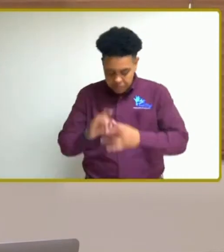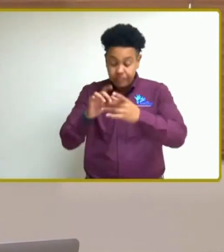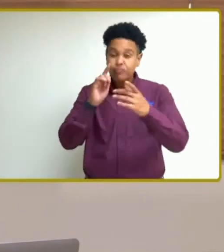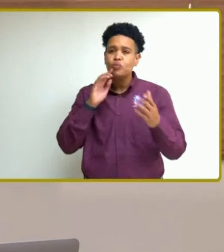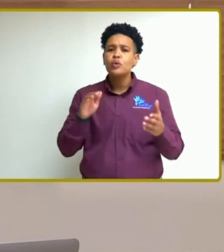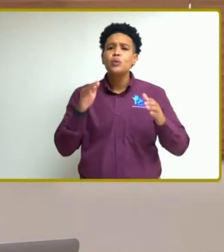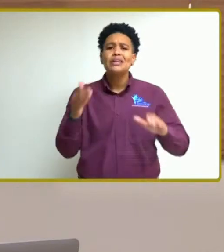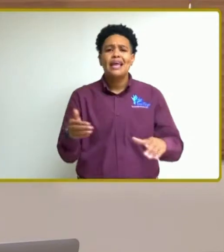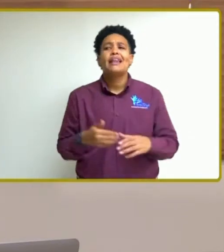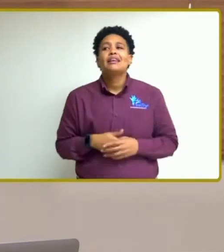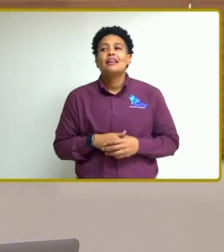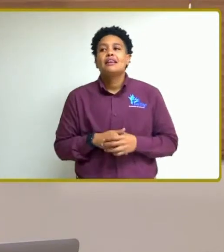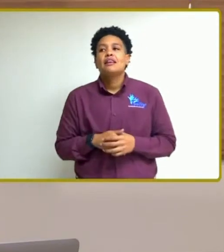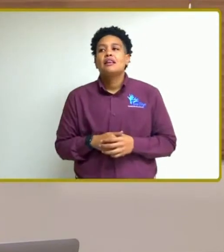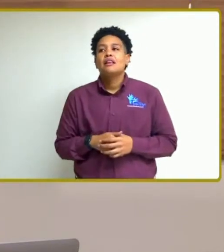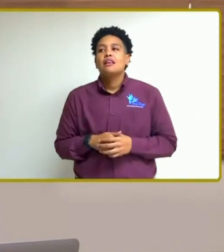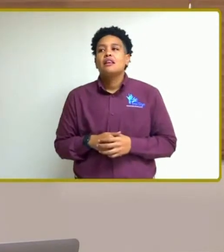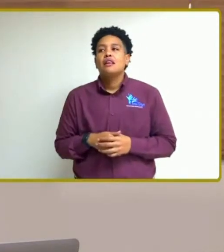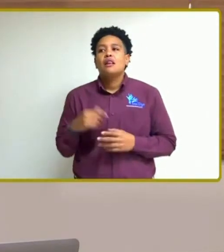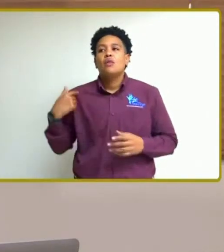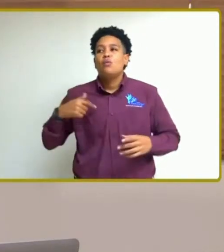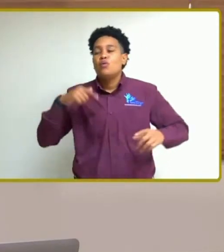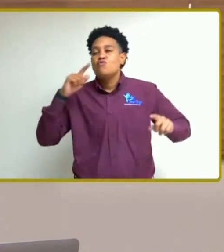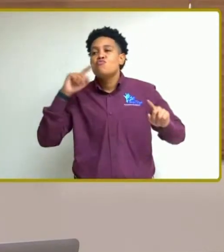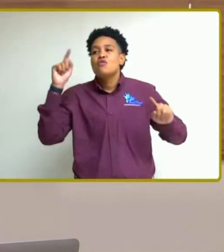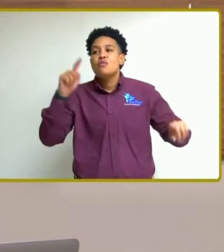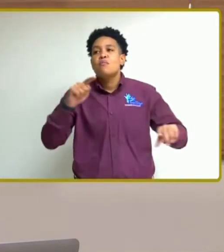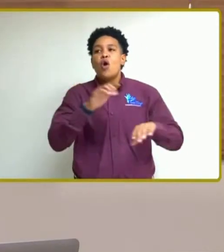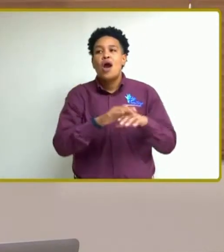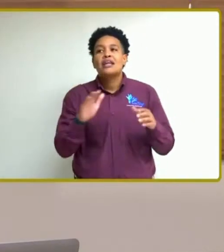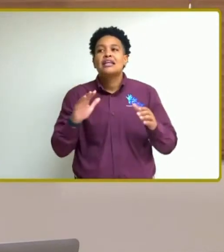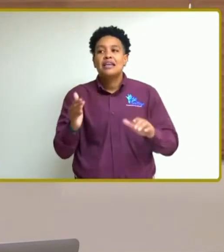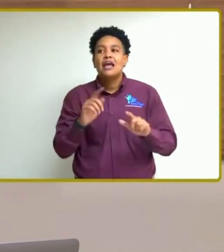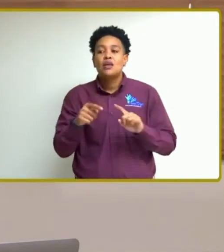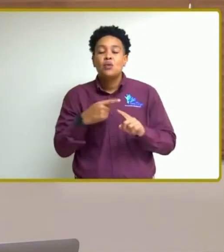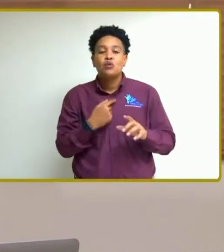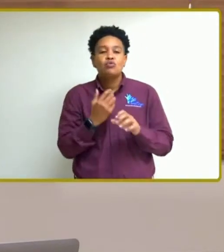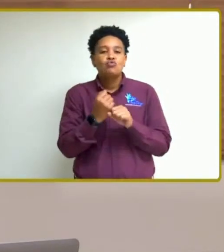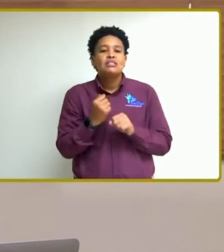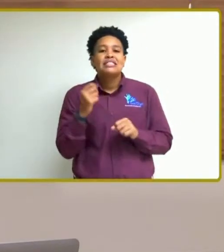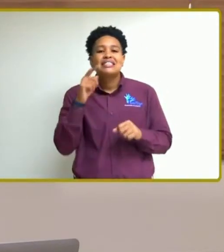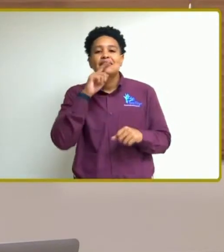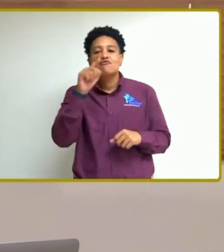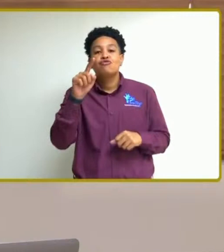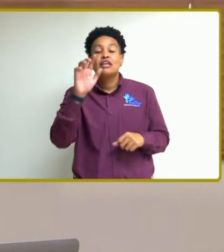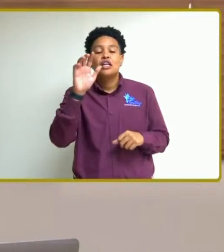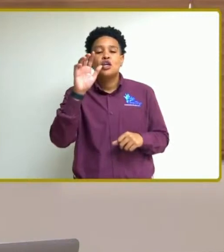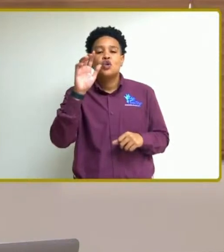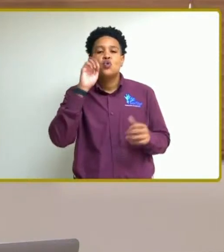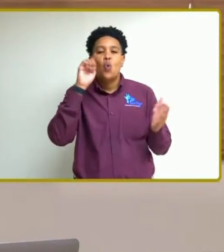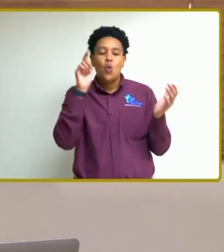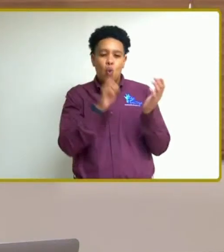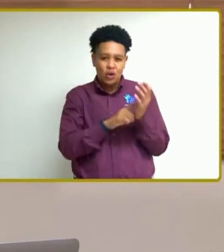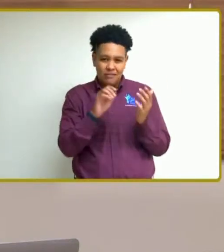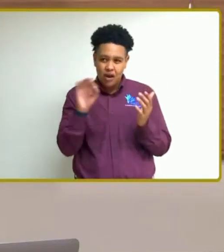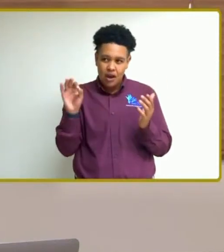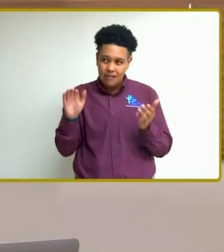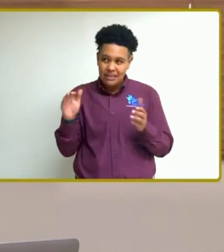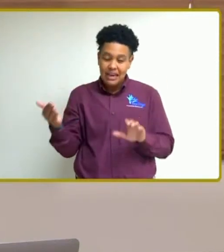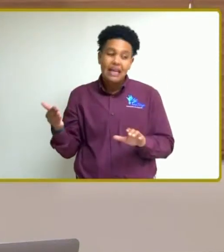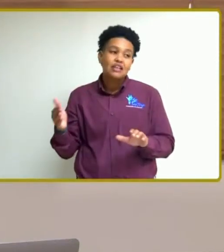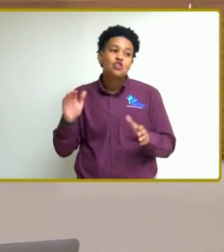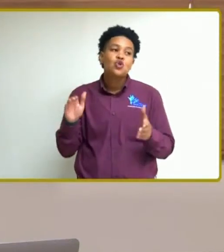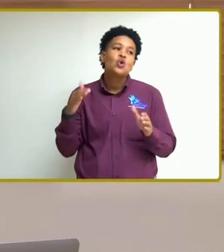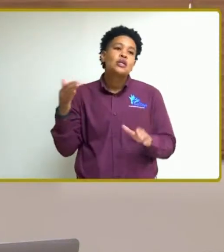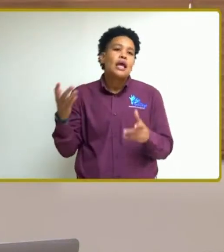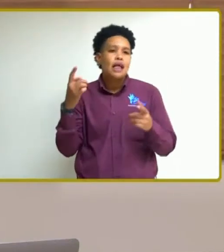so we report on the deaths when we receive the notification of the death. So the deaths occur